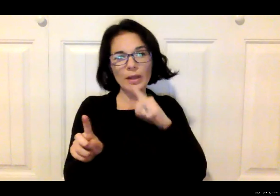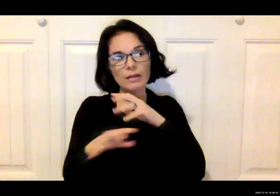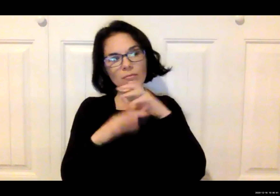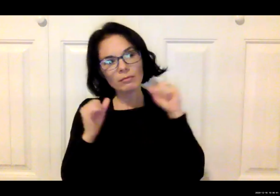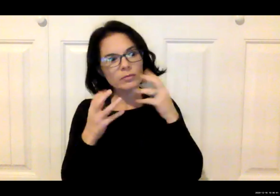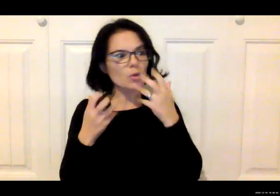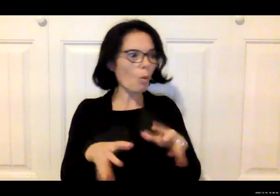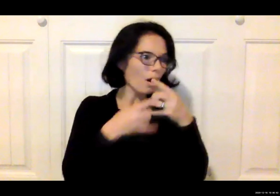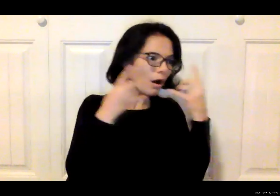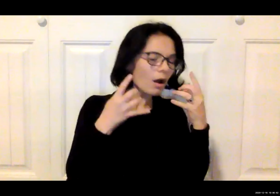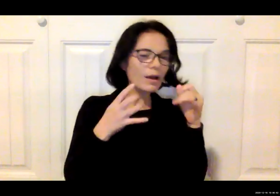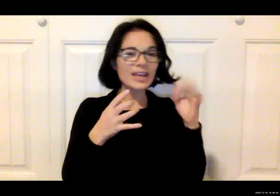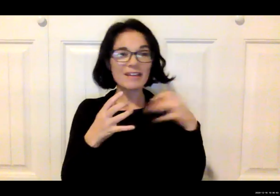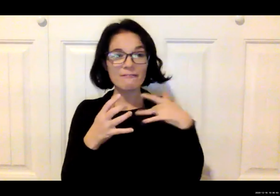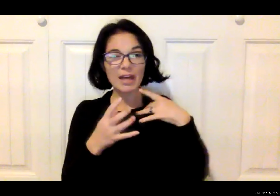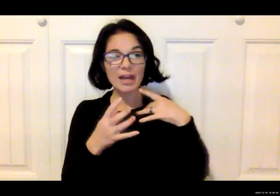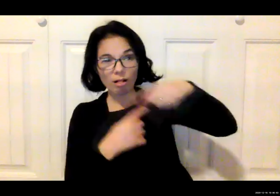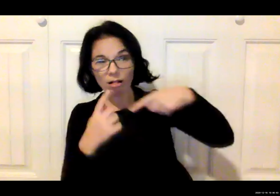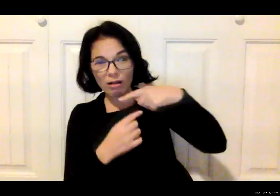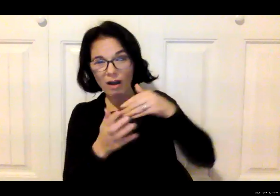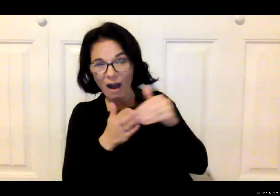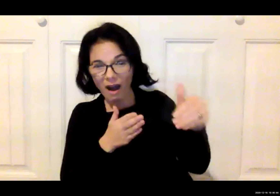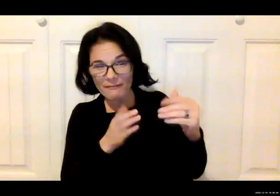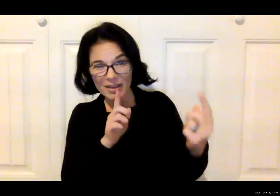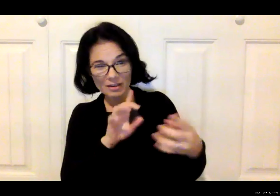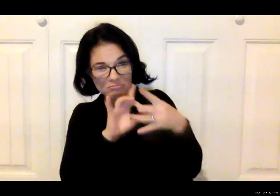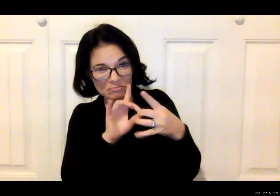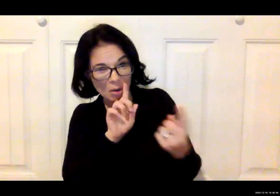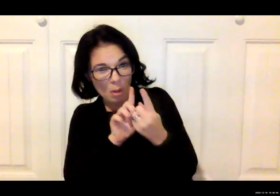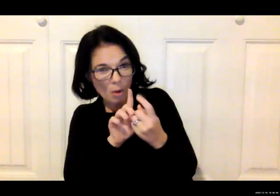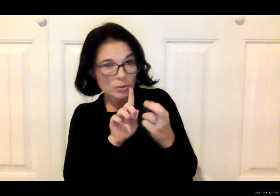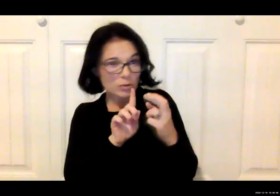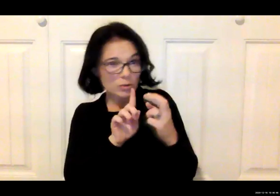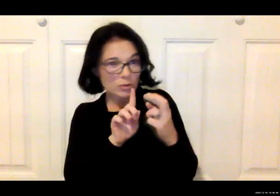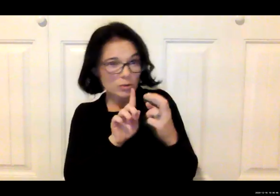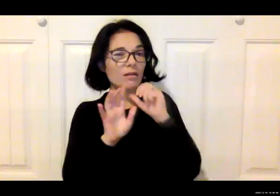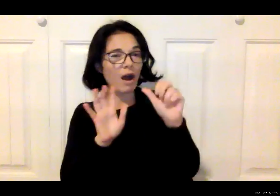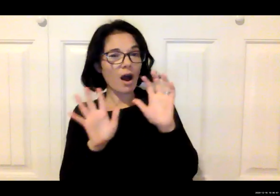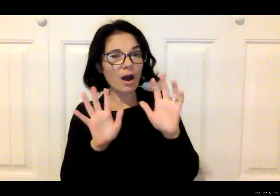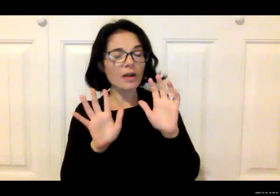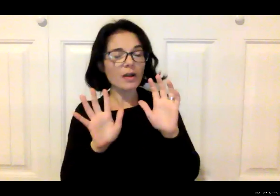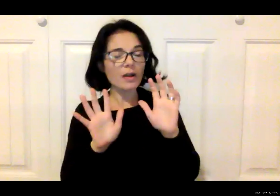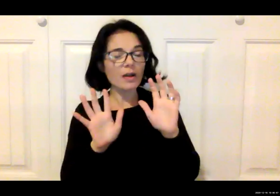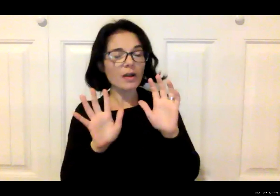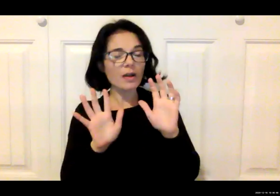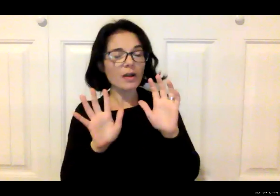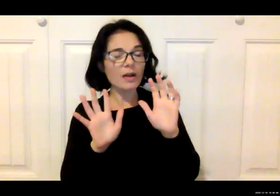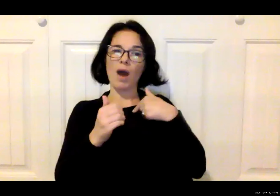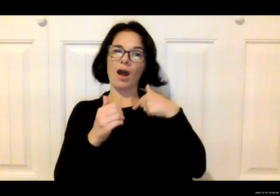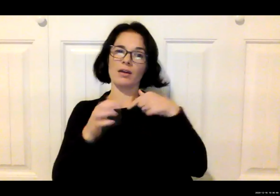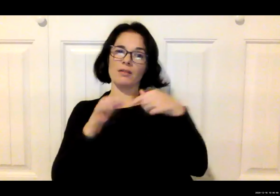close to them or not, just reframing how you're approaching the mask. So similar to the